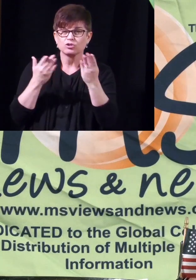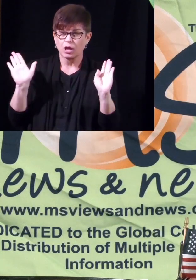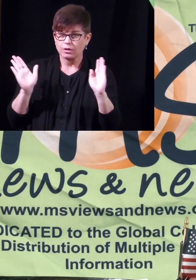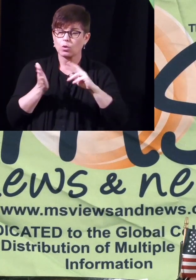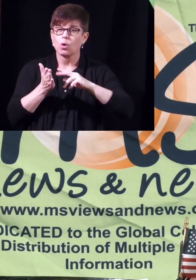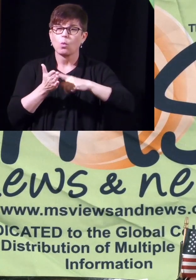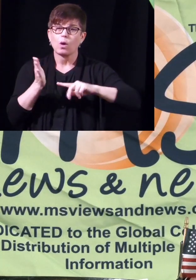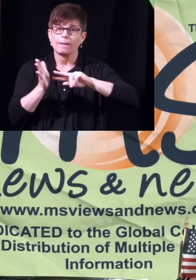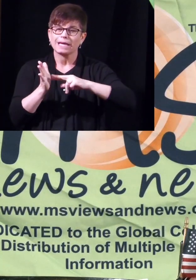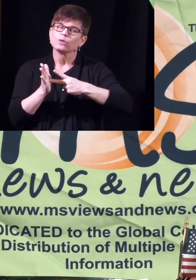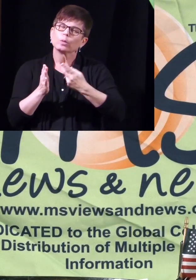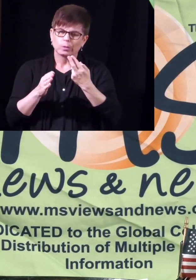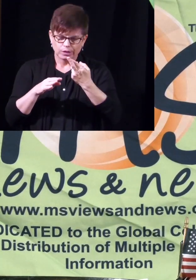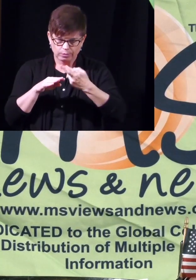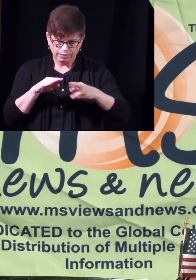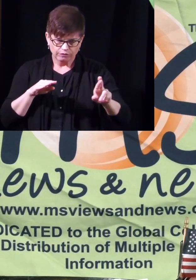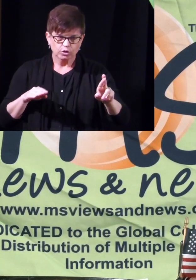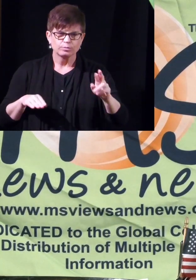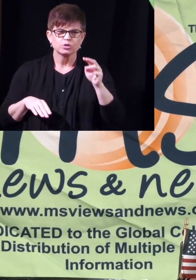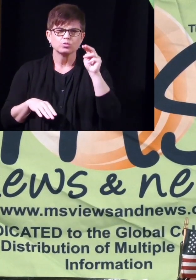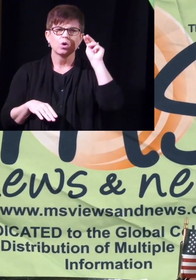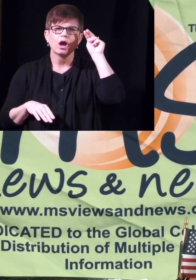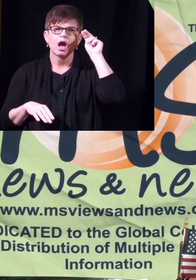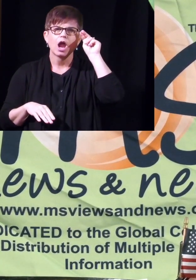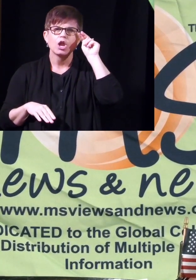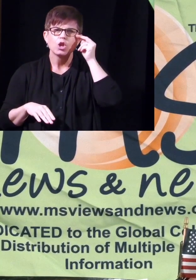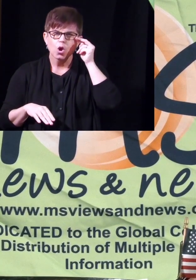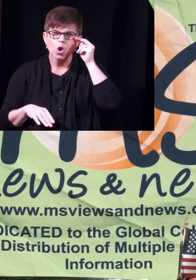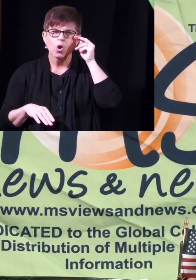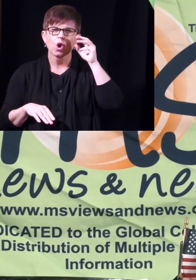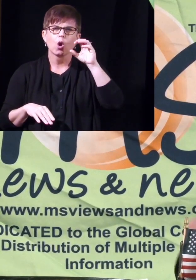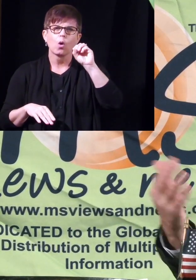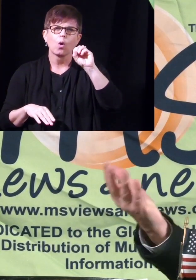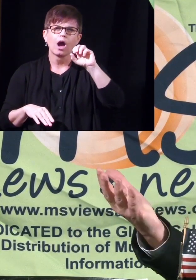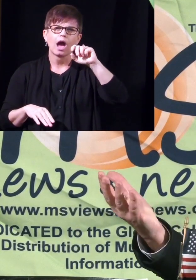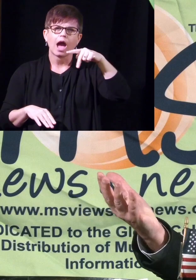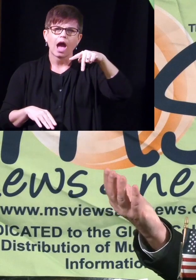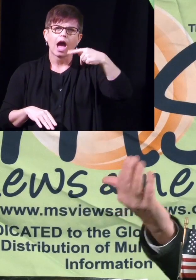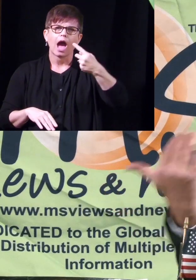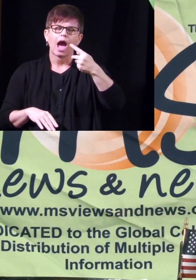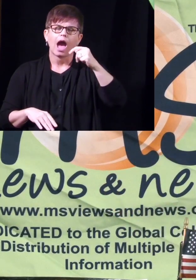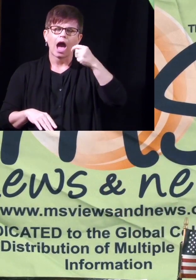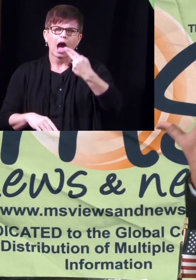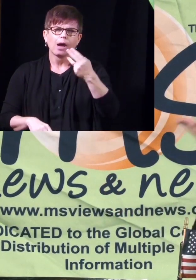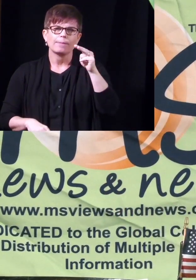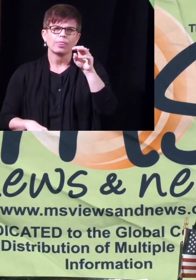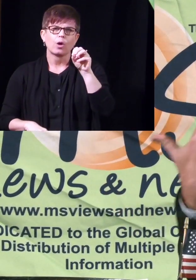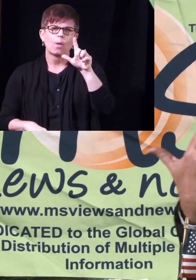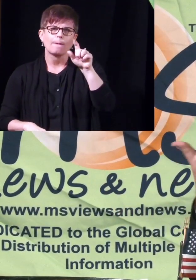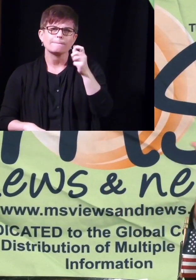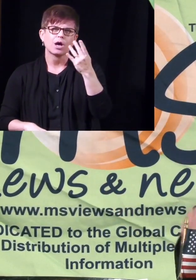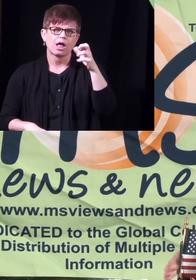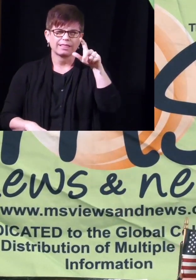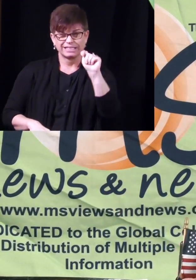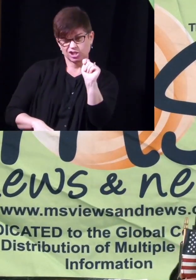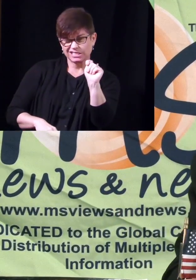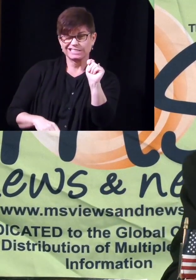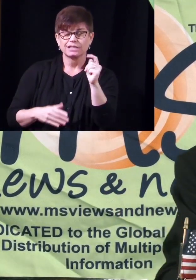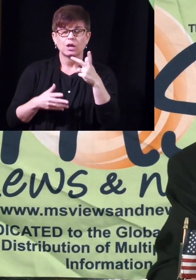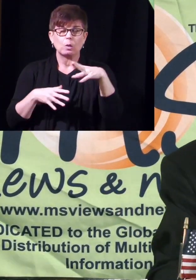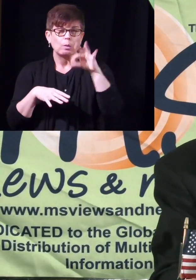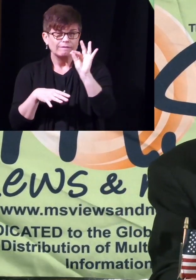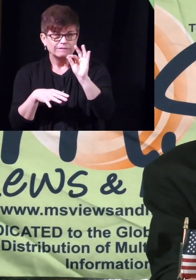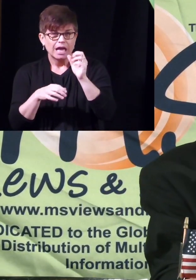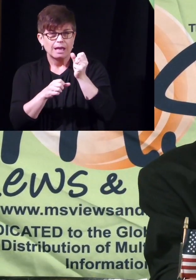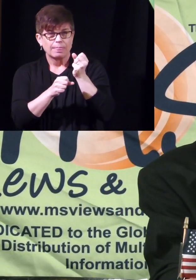we're going to refer them to a neuro-ophthalmologist. There's no specific drug for it. They're going to generally will find the cause and give someone prisms. Number three,